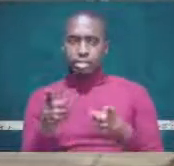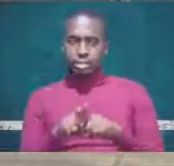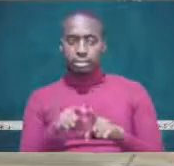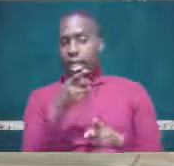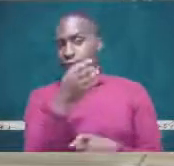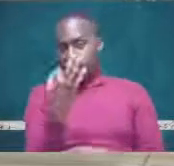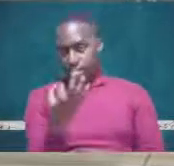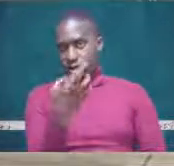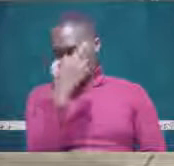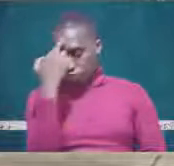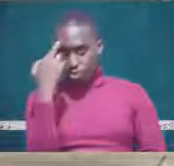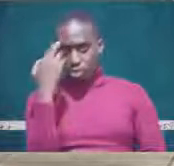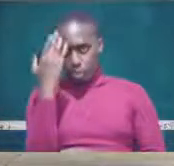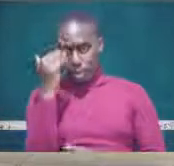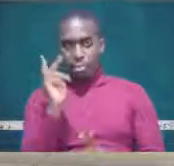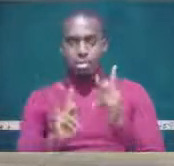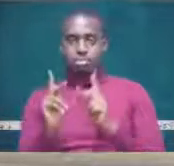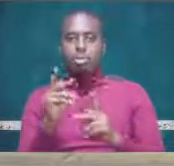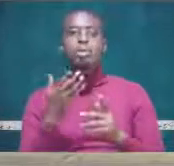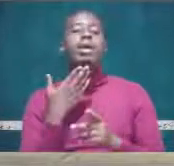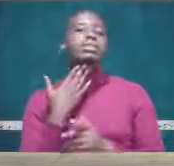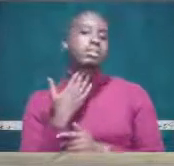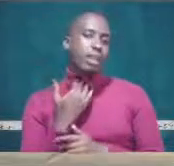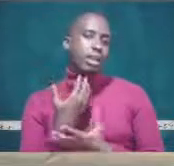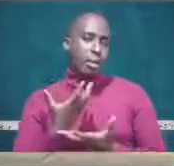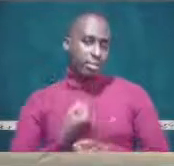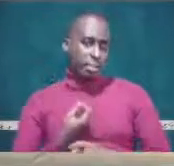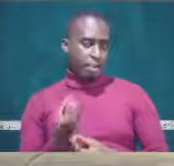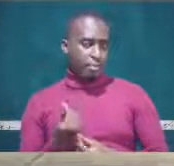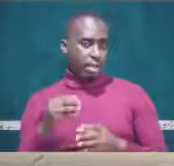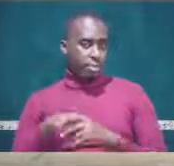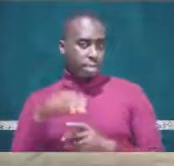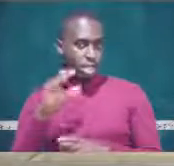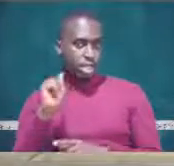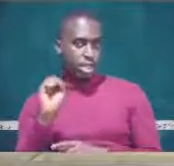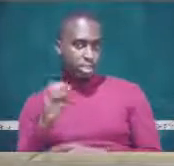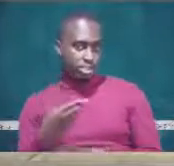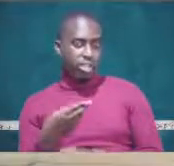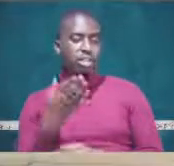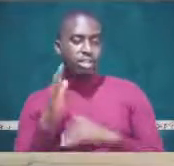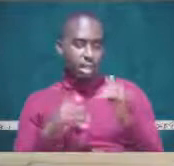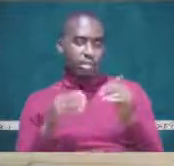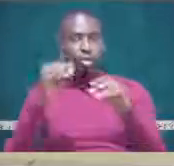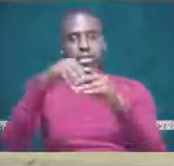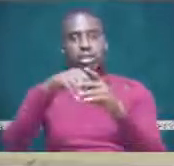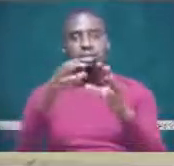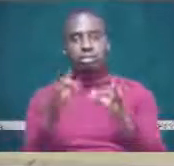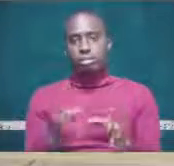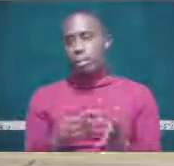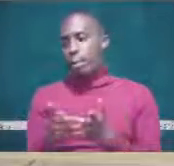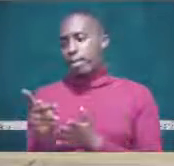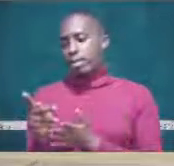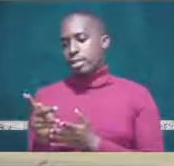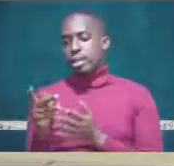three reasons why people prefer holding money in cash other than investing it, other than